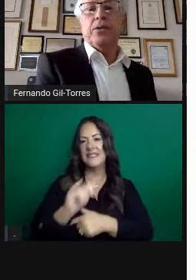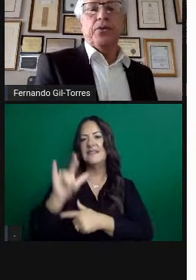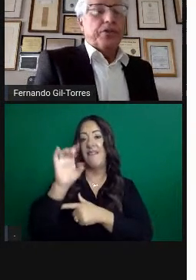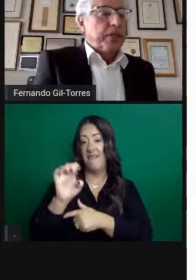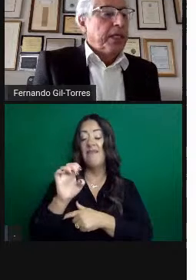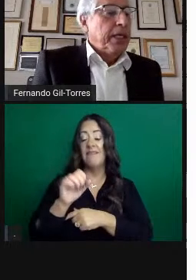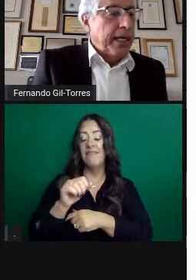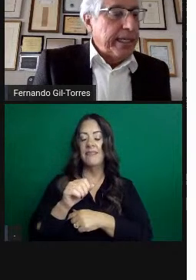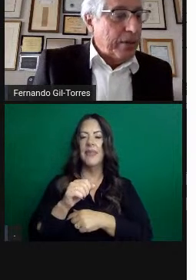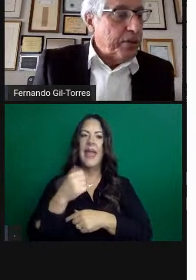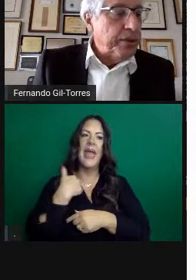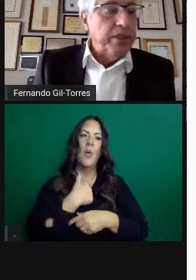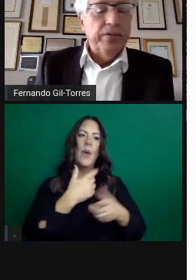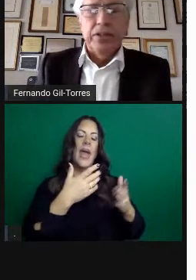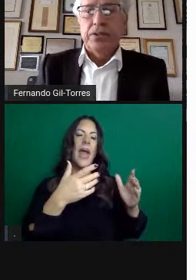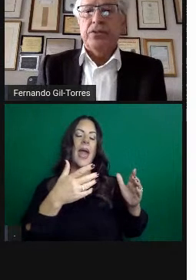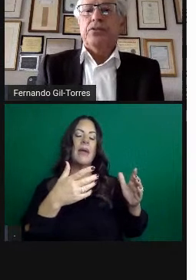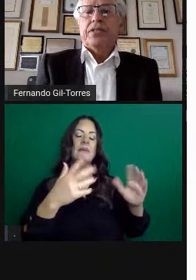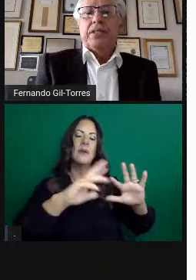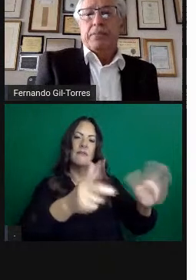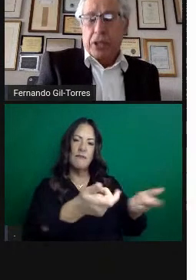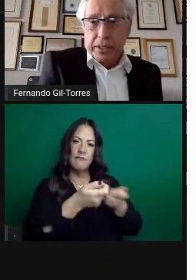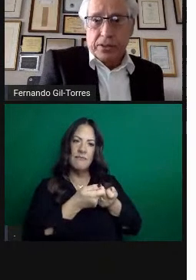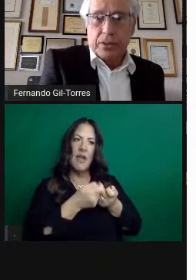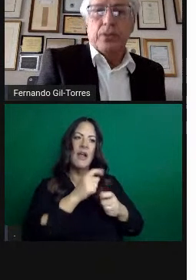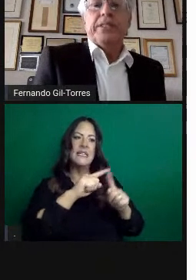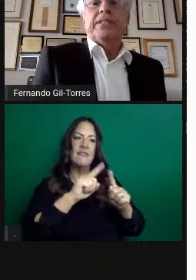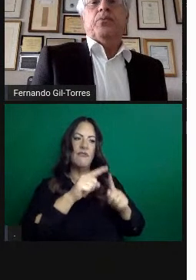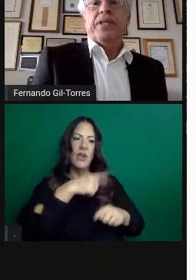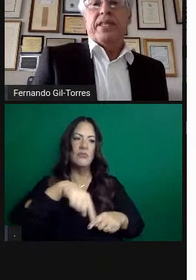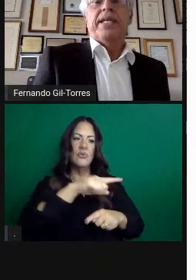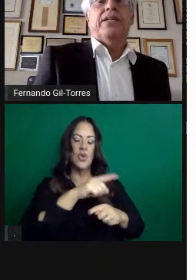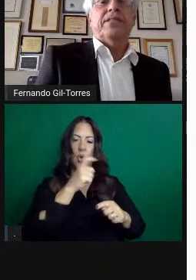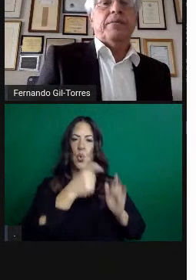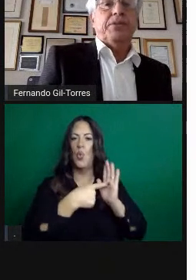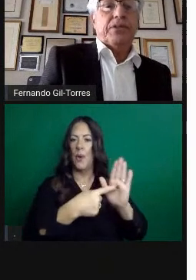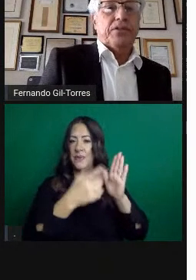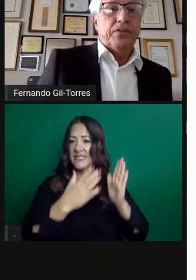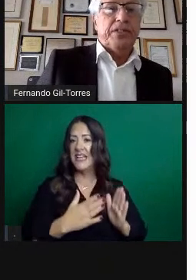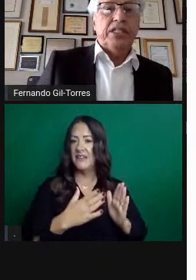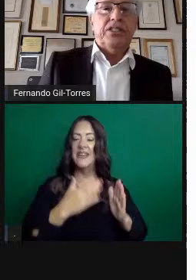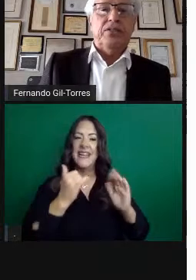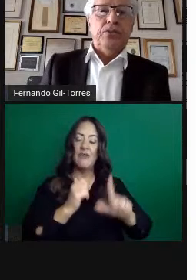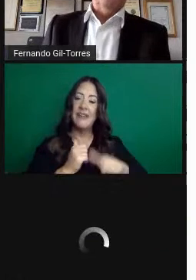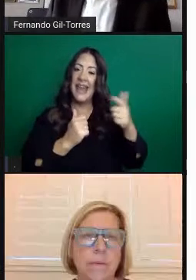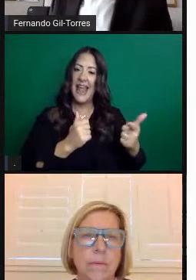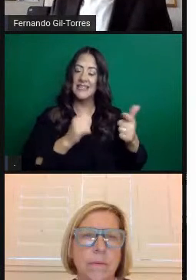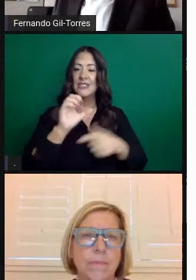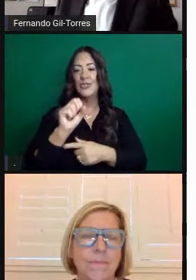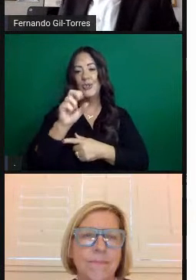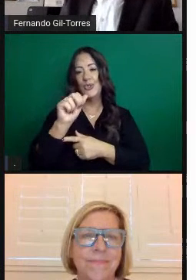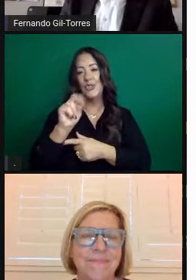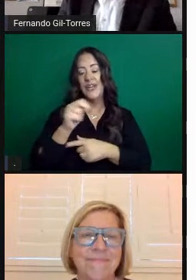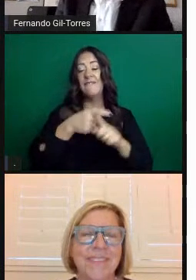diverse stakeholders, I now turn it over to Susan Damaris, who is with the Alzheimer's Association. Susan?